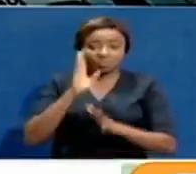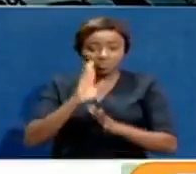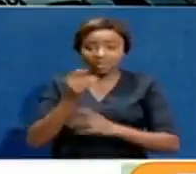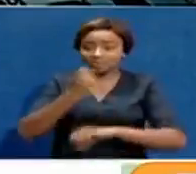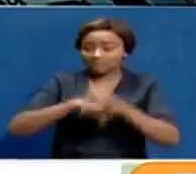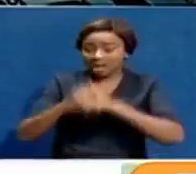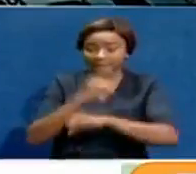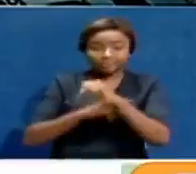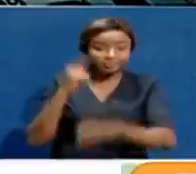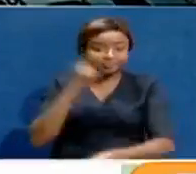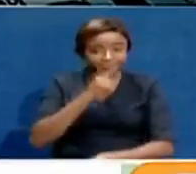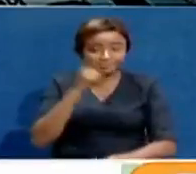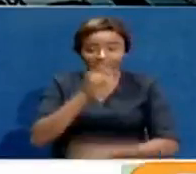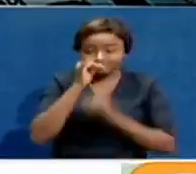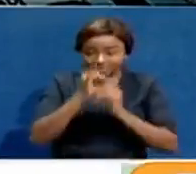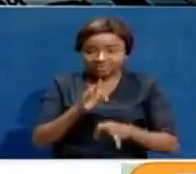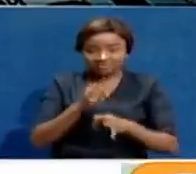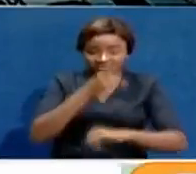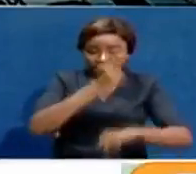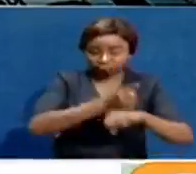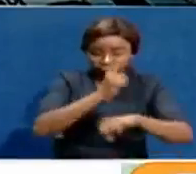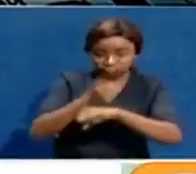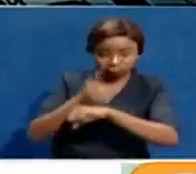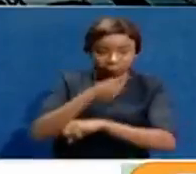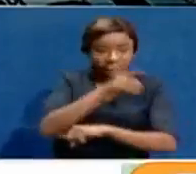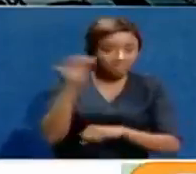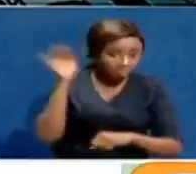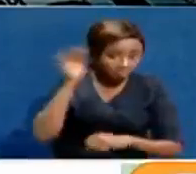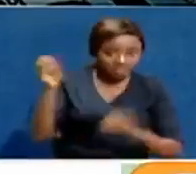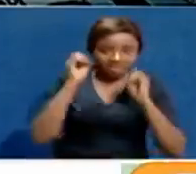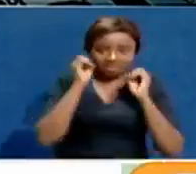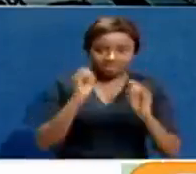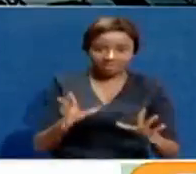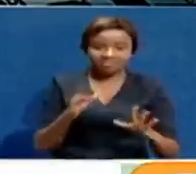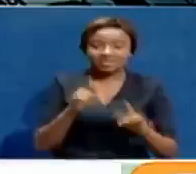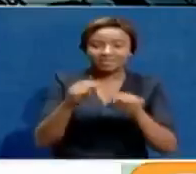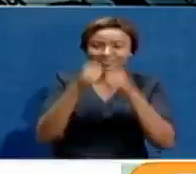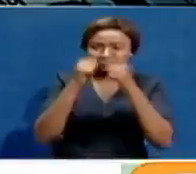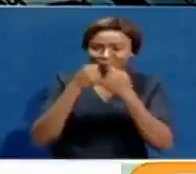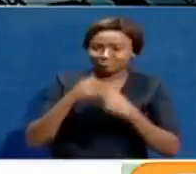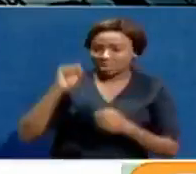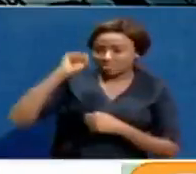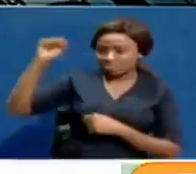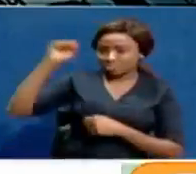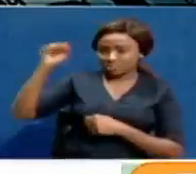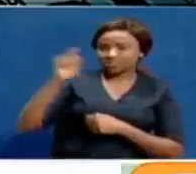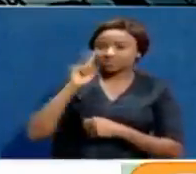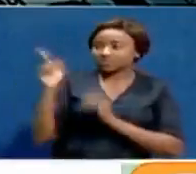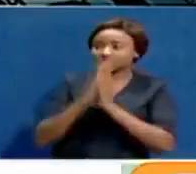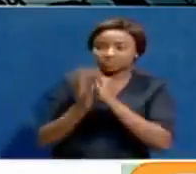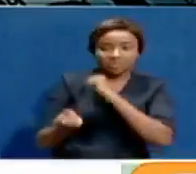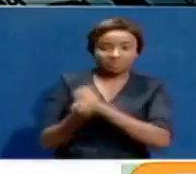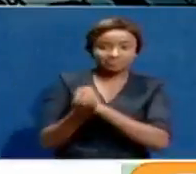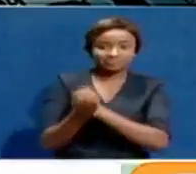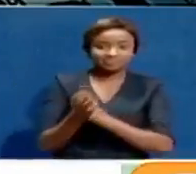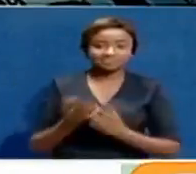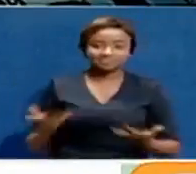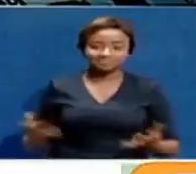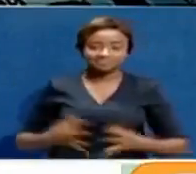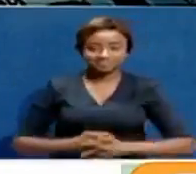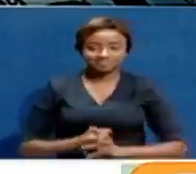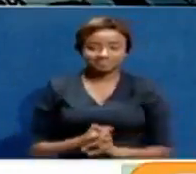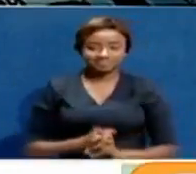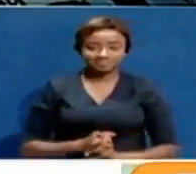stern action against politicians who instigate incidents of political intolerance. Let's get more from our very own